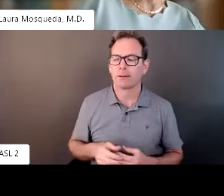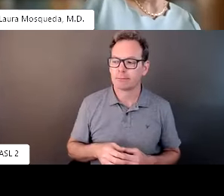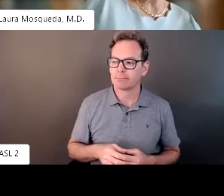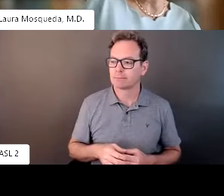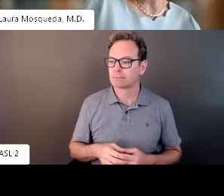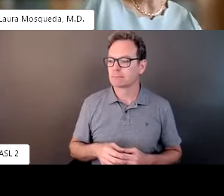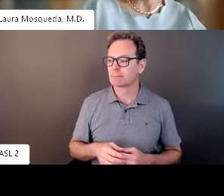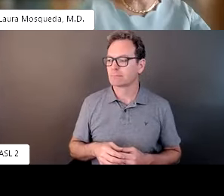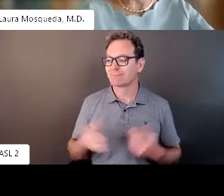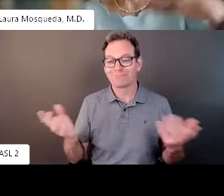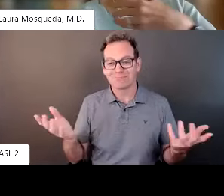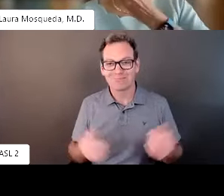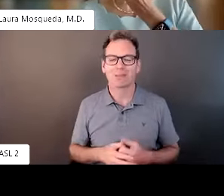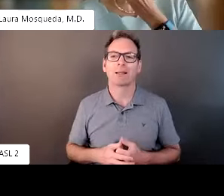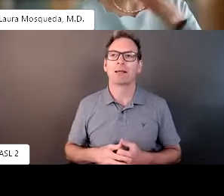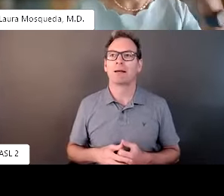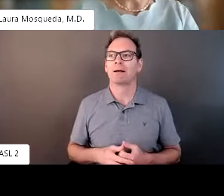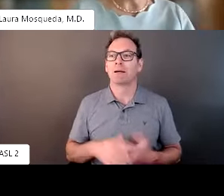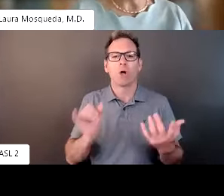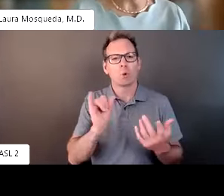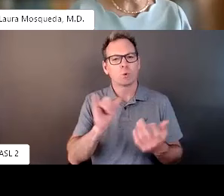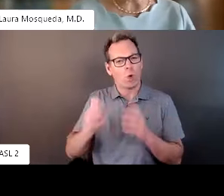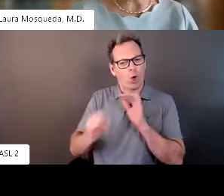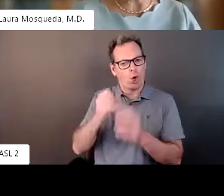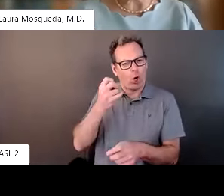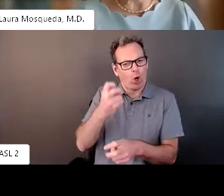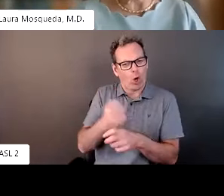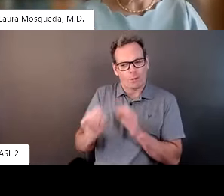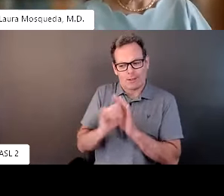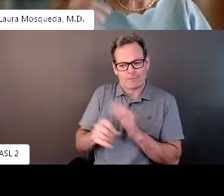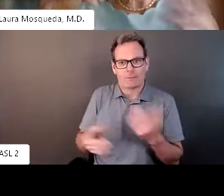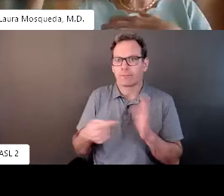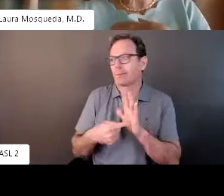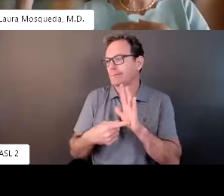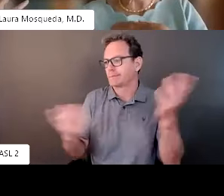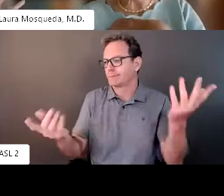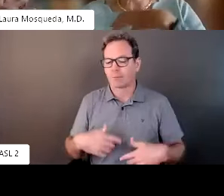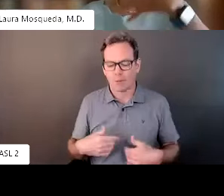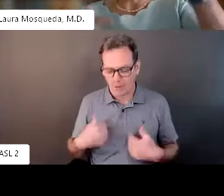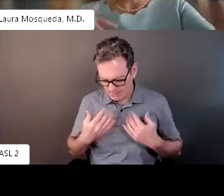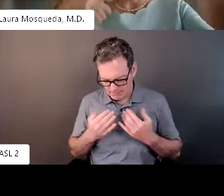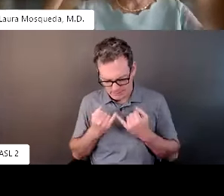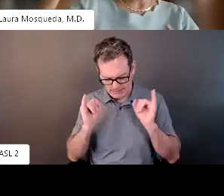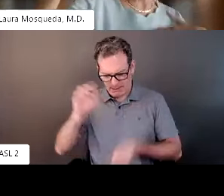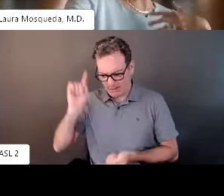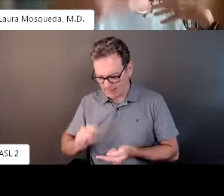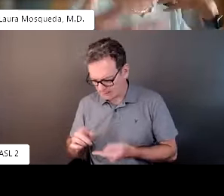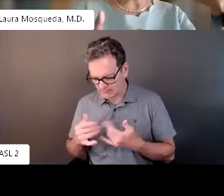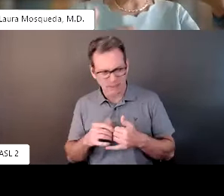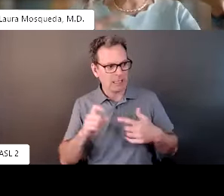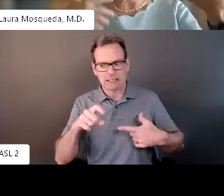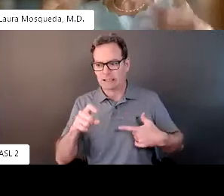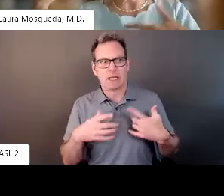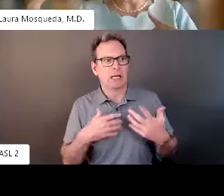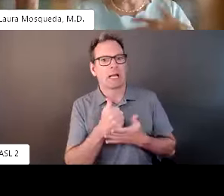nice neighbor who's helping get our groceries now needs our ATM card, now needs our password, now maybe